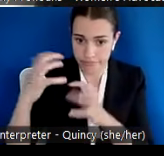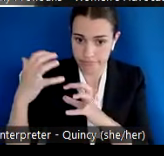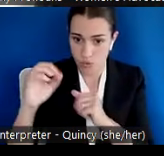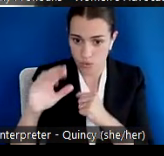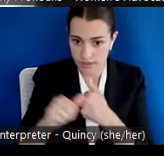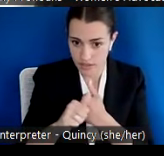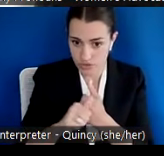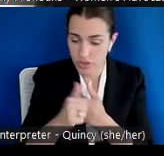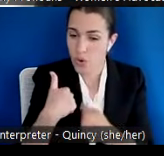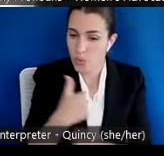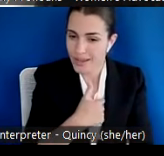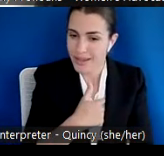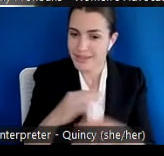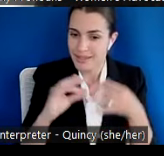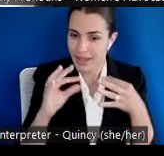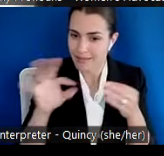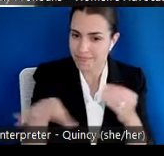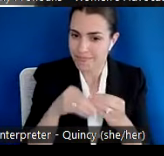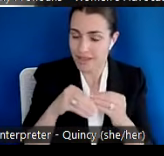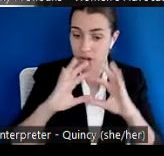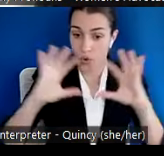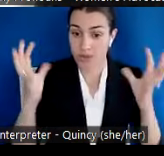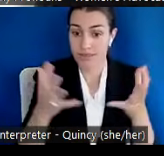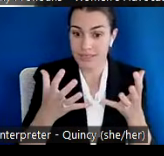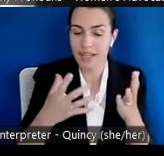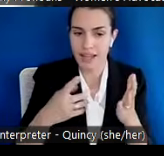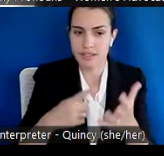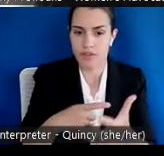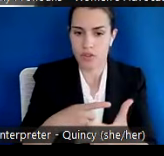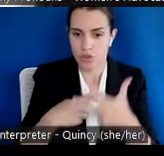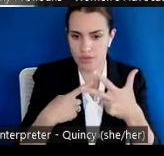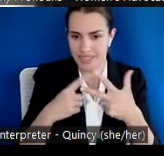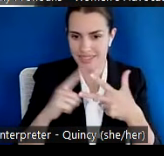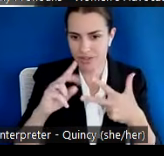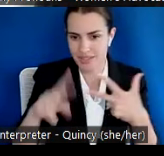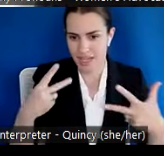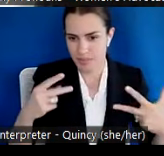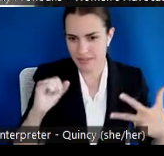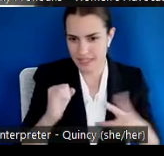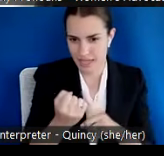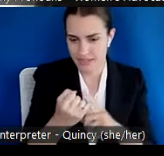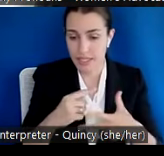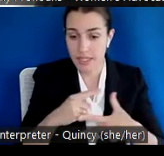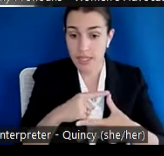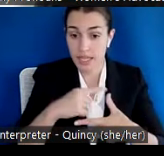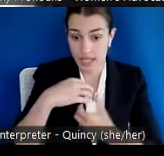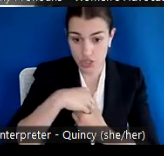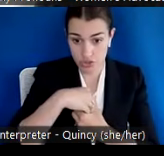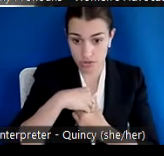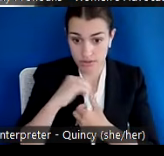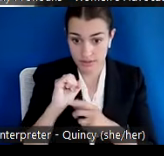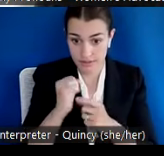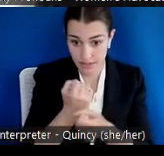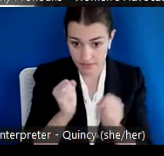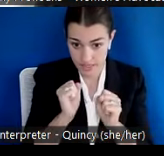safety refers to the presence of three different kinds of safety. So we'll start with internal. When we feel internally safe, we